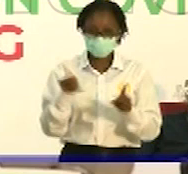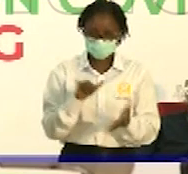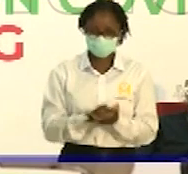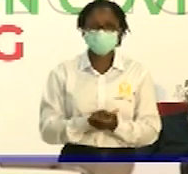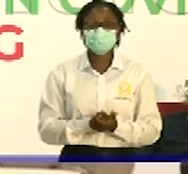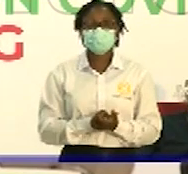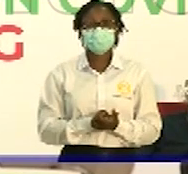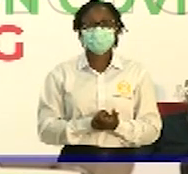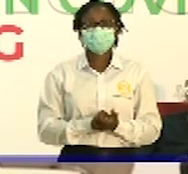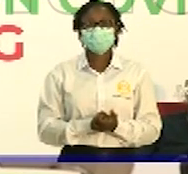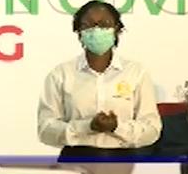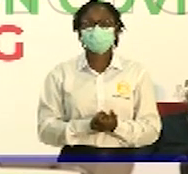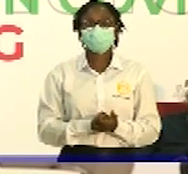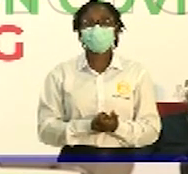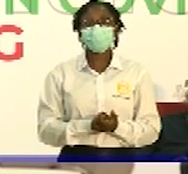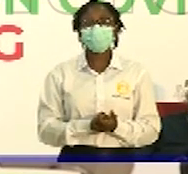health.